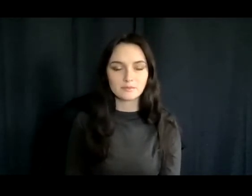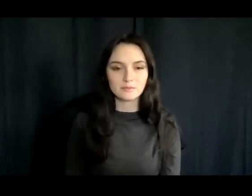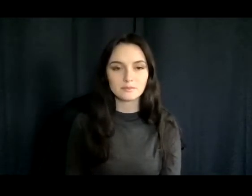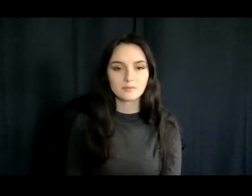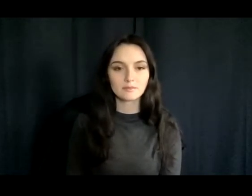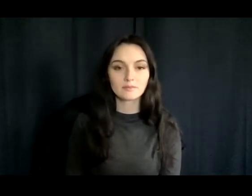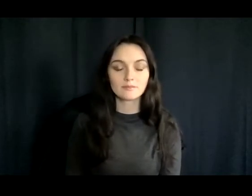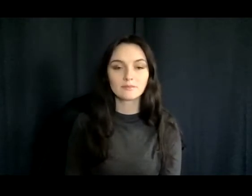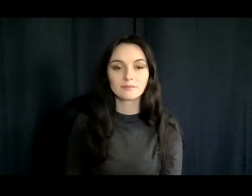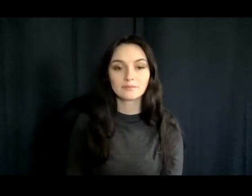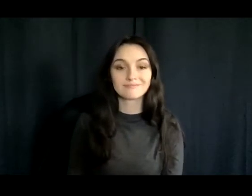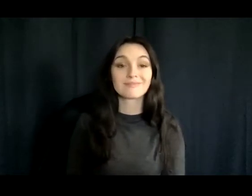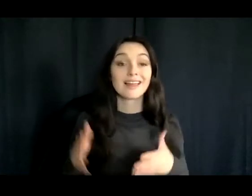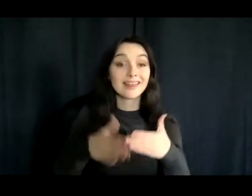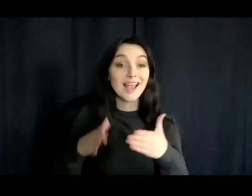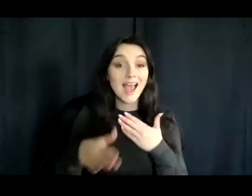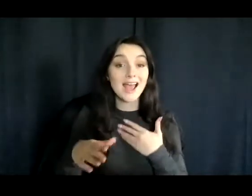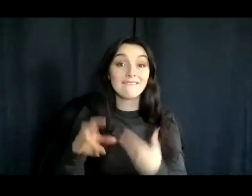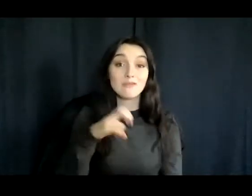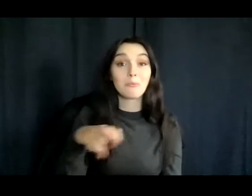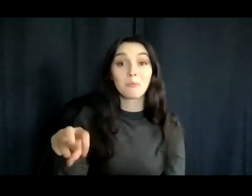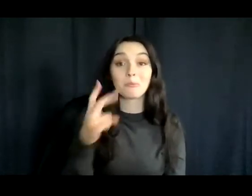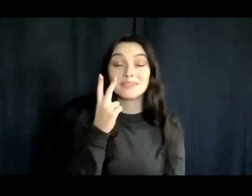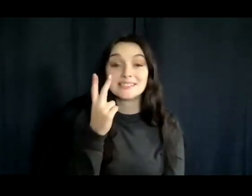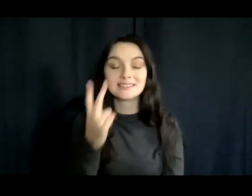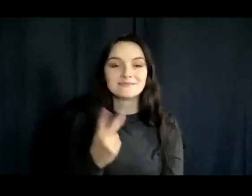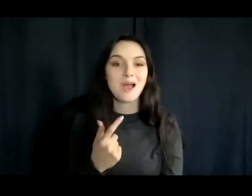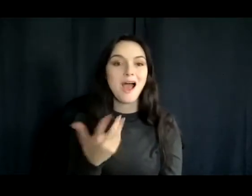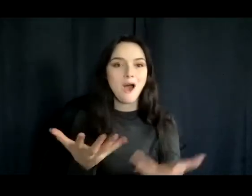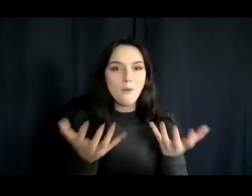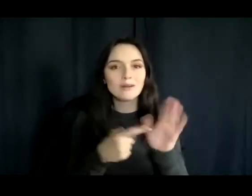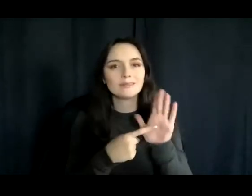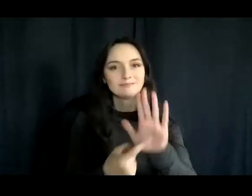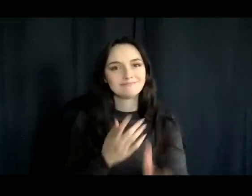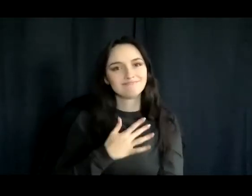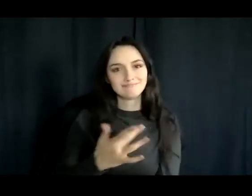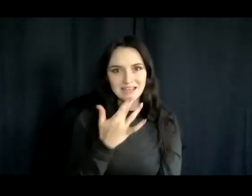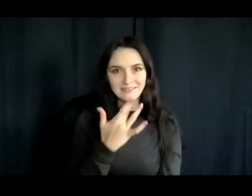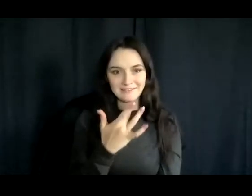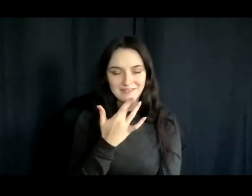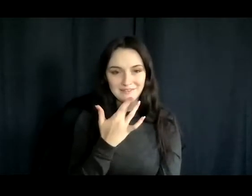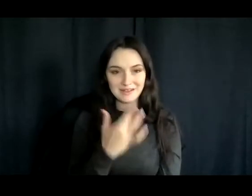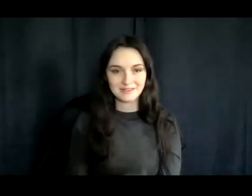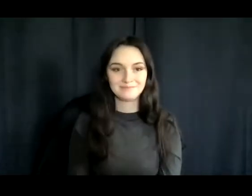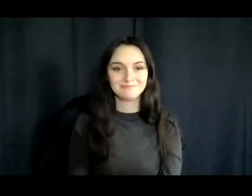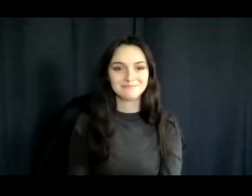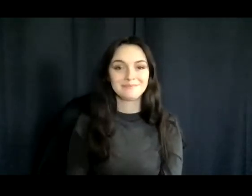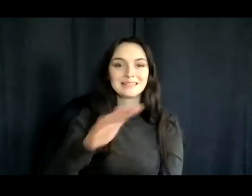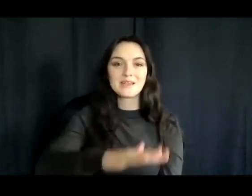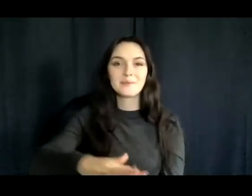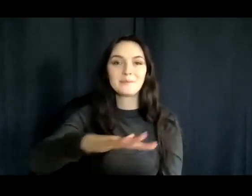And at the end of our tour here, I want to show you my favorite part of Brain, which is our garden